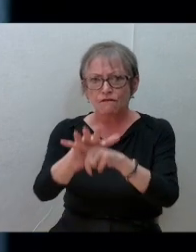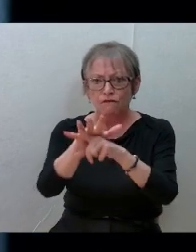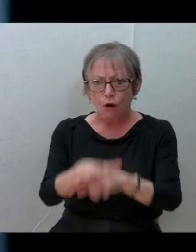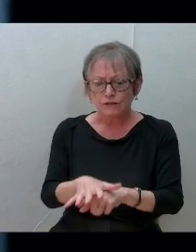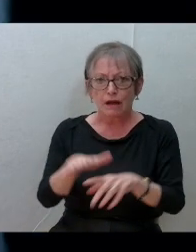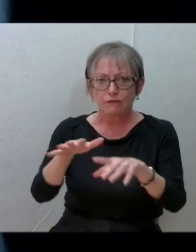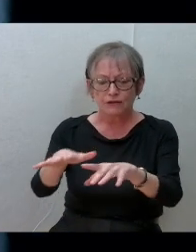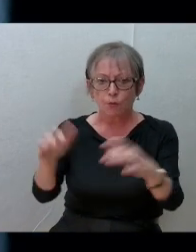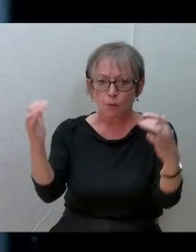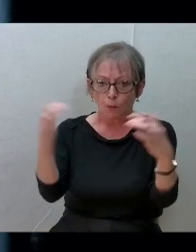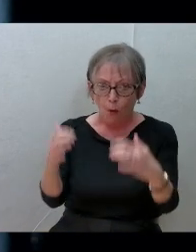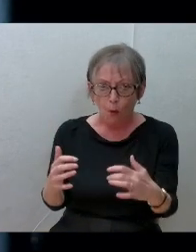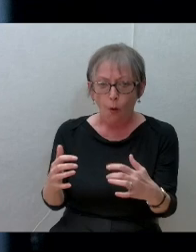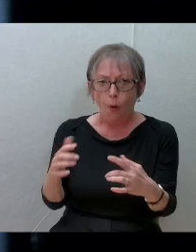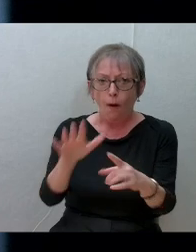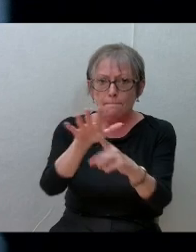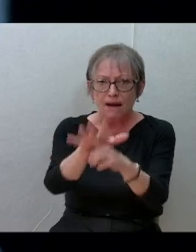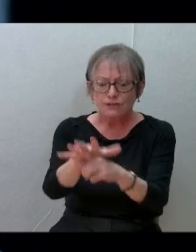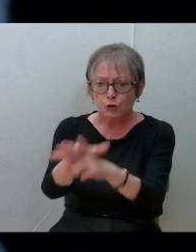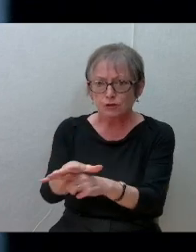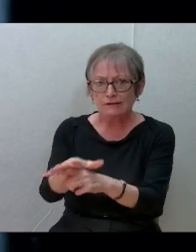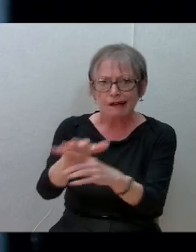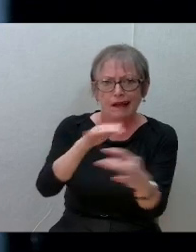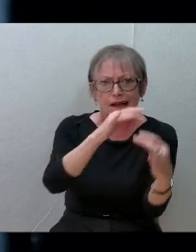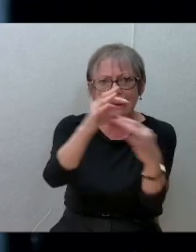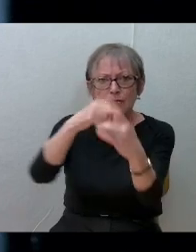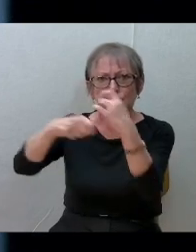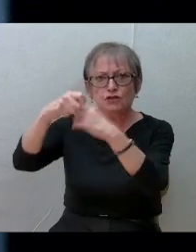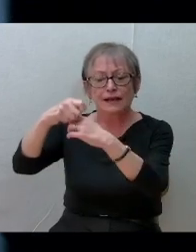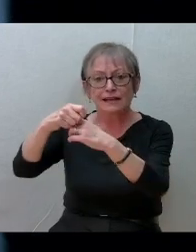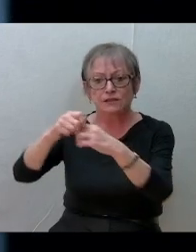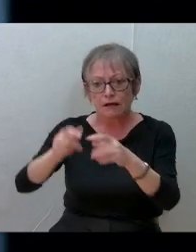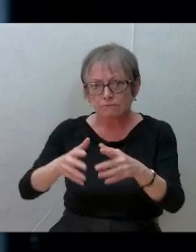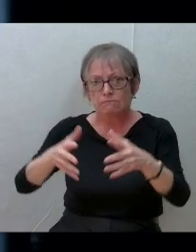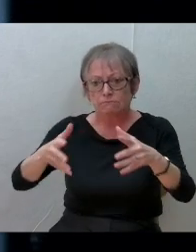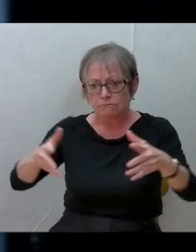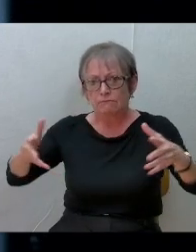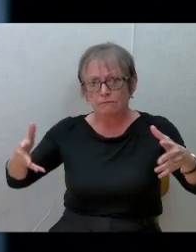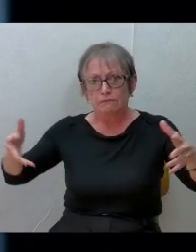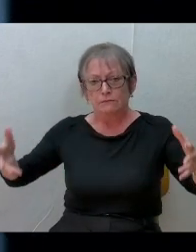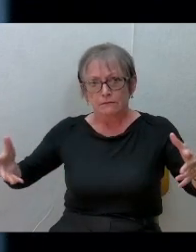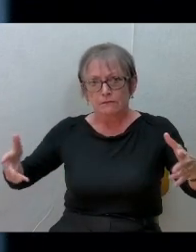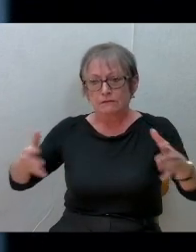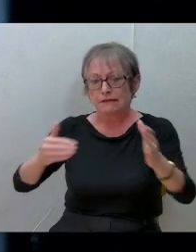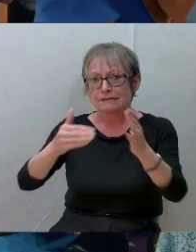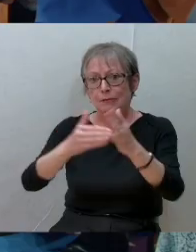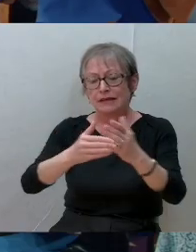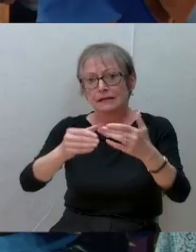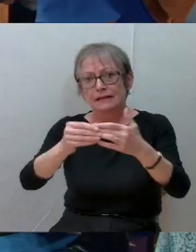war, persecution, or climate change, is only on the increase, Sabir's